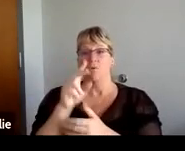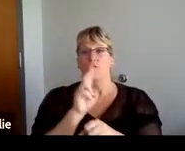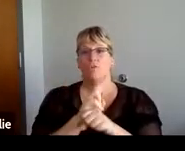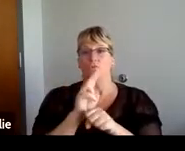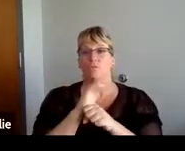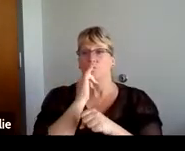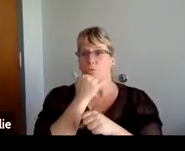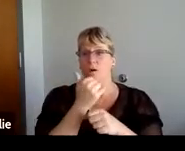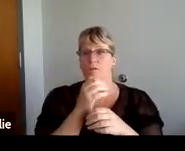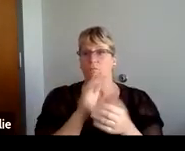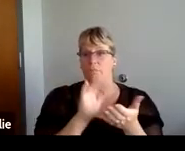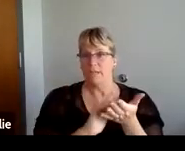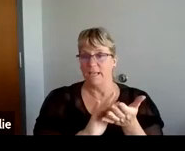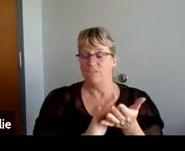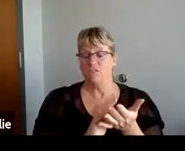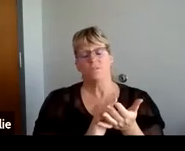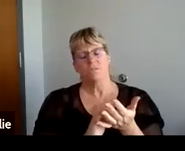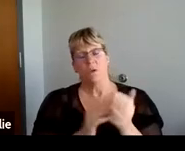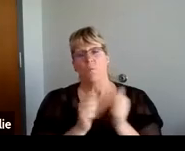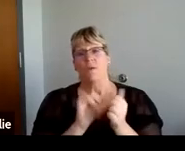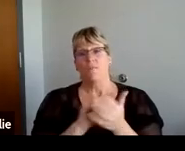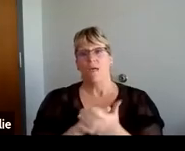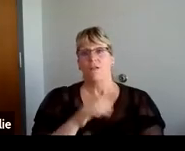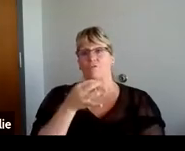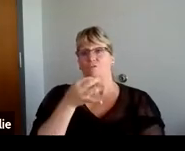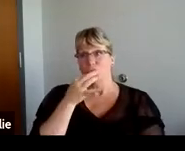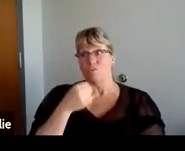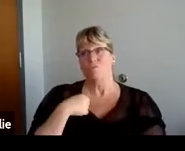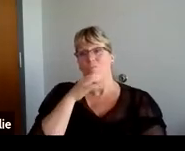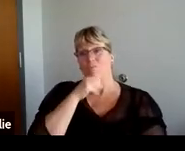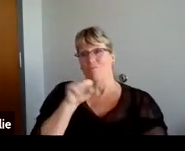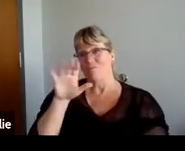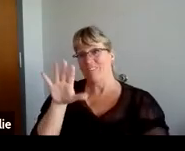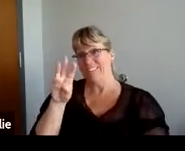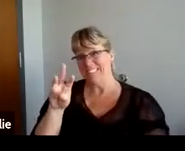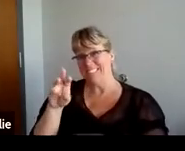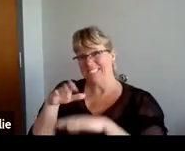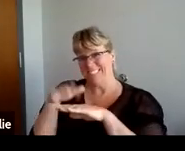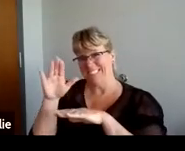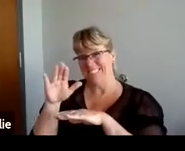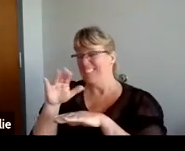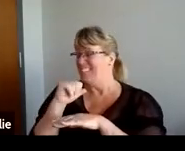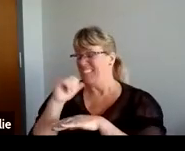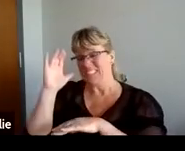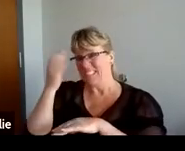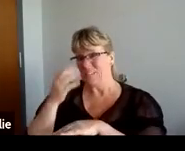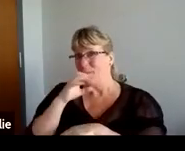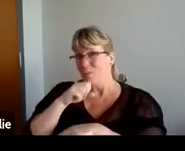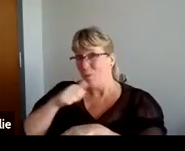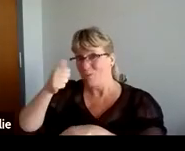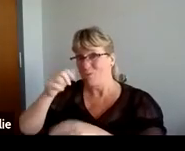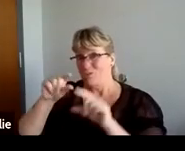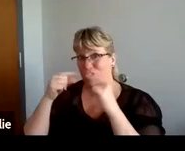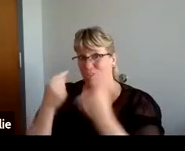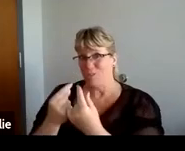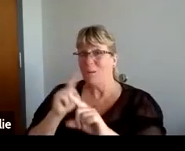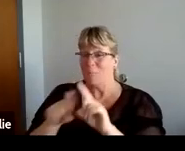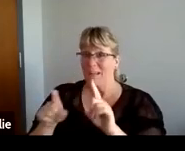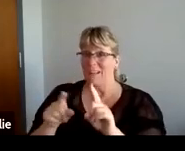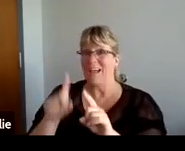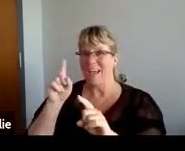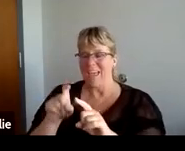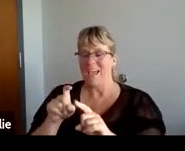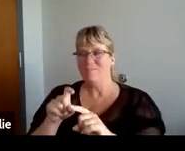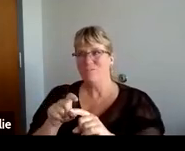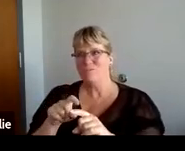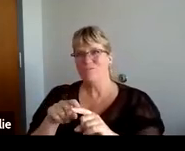disorder. So given that I'm going to be 56, 50 and older doesn't seem like the older generation, but I guess I have to come to